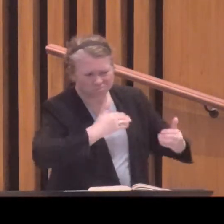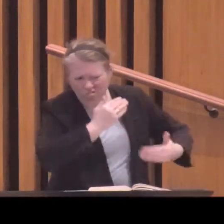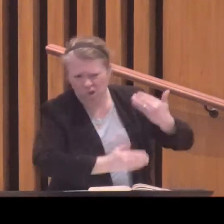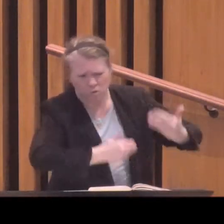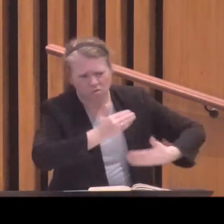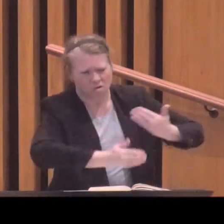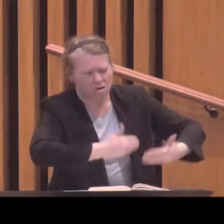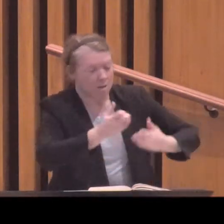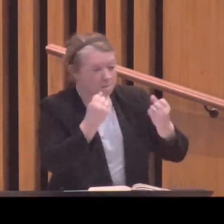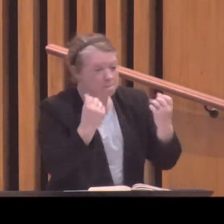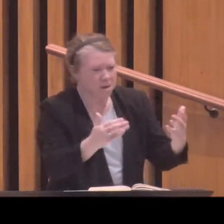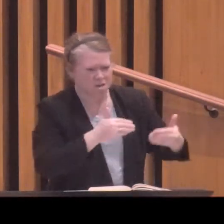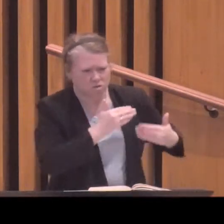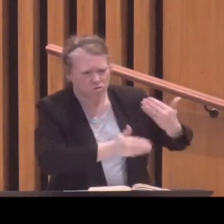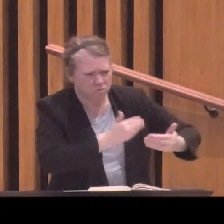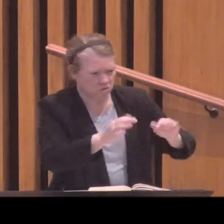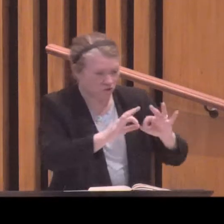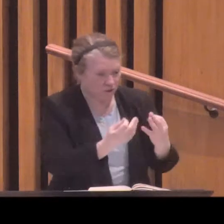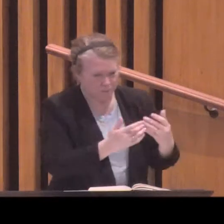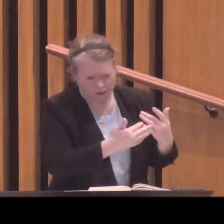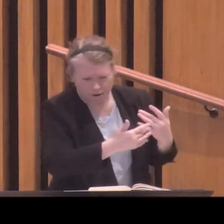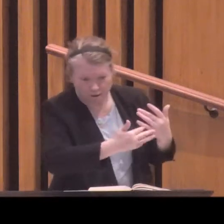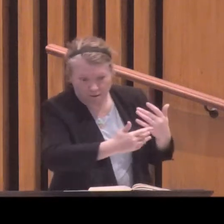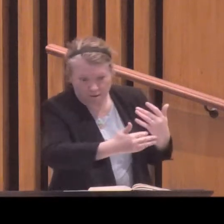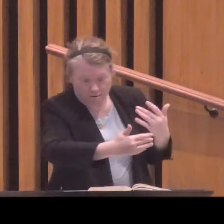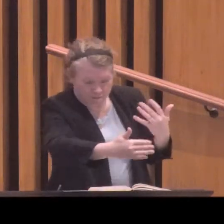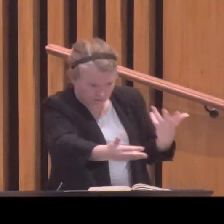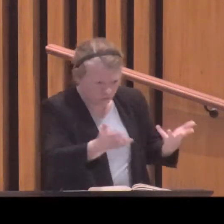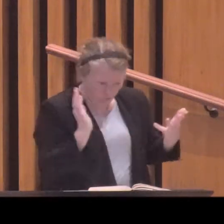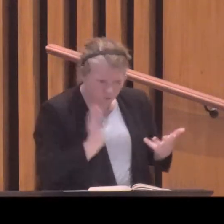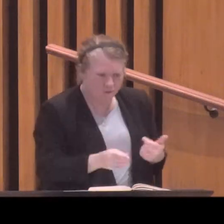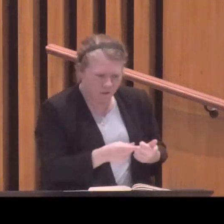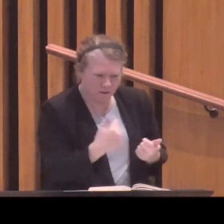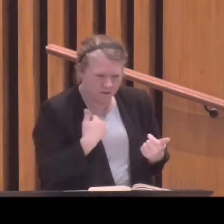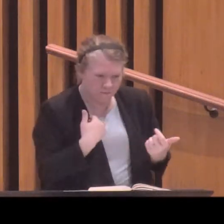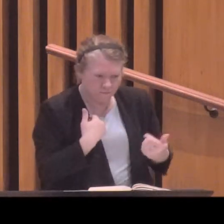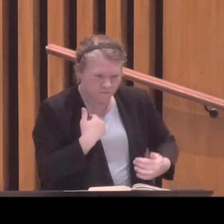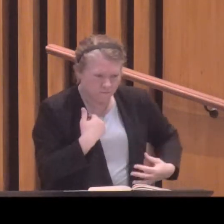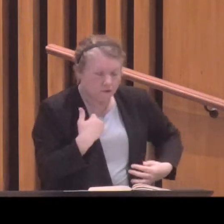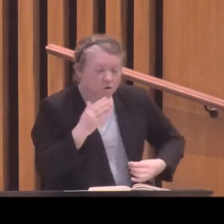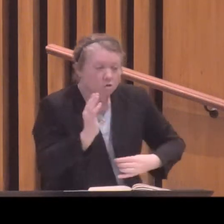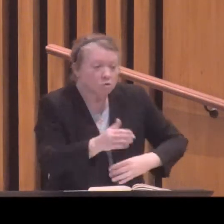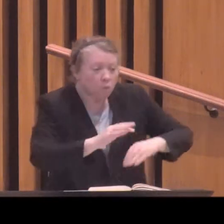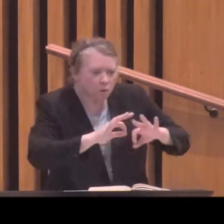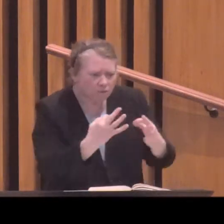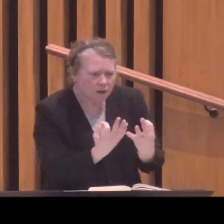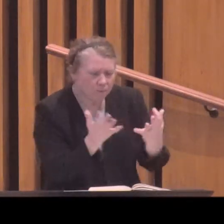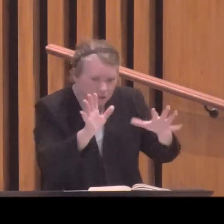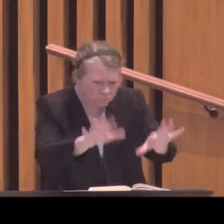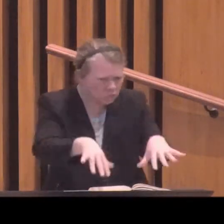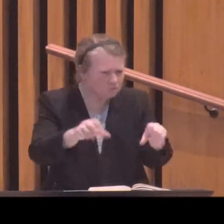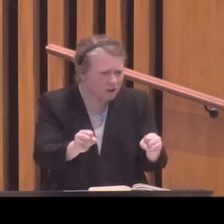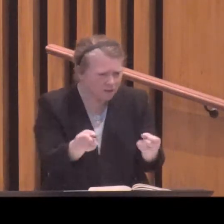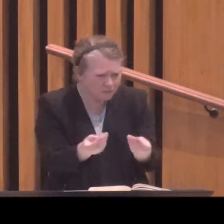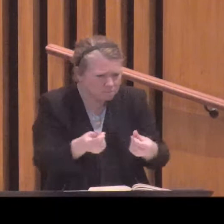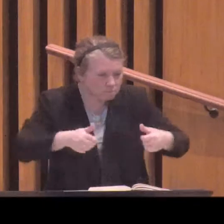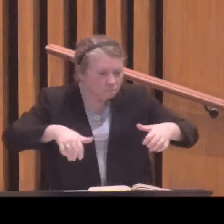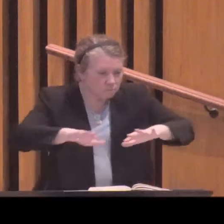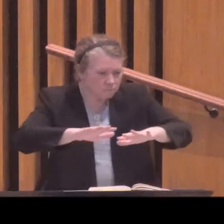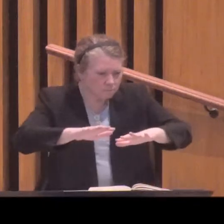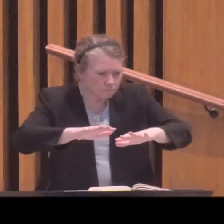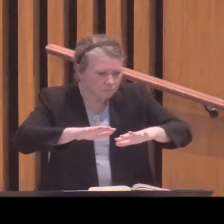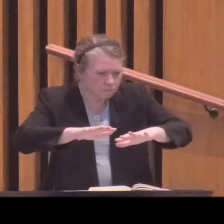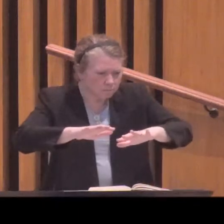sky and the sands of the seashore. Your descendants shall take possession of the gates of